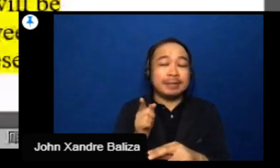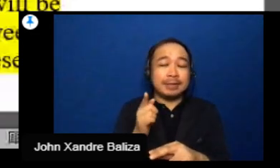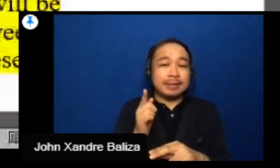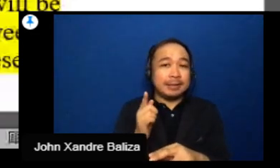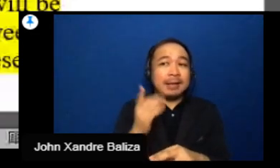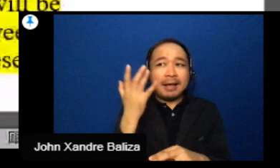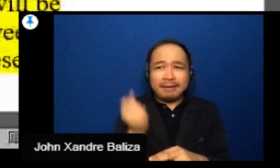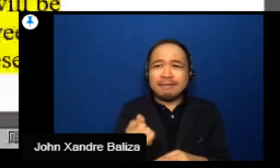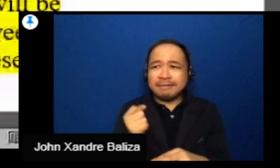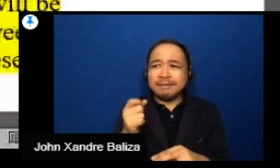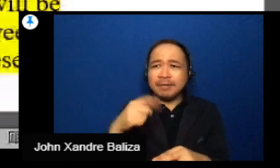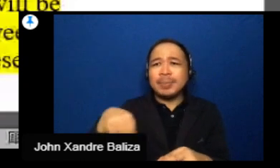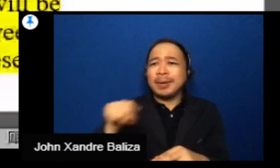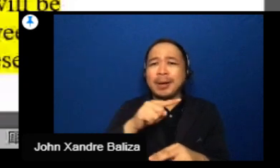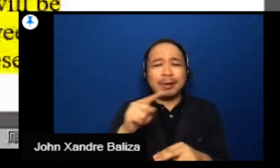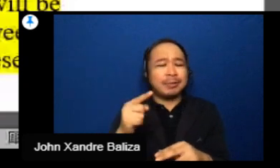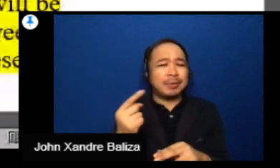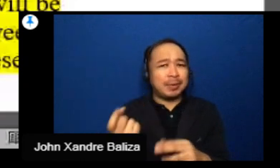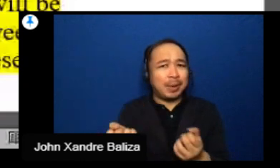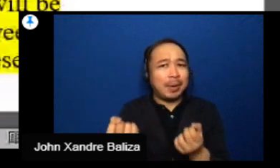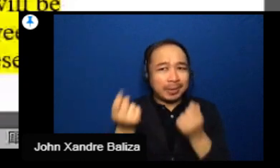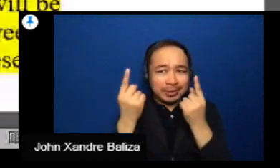certain understanding last evening.